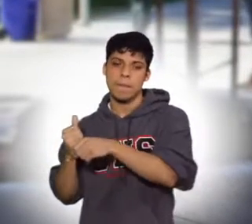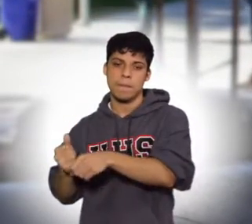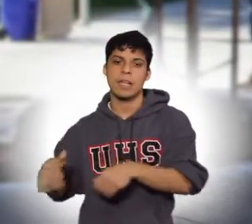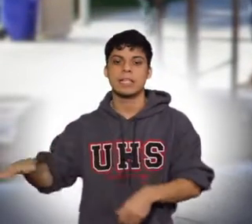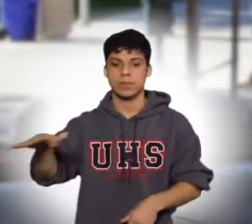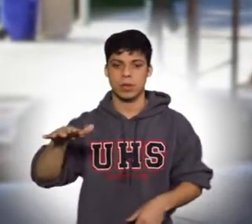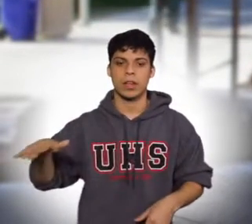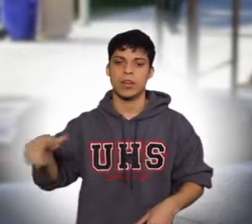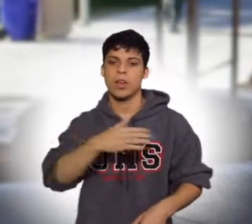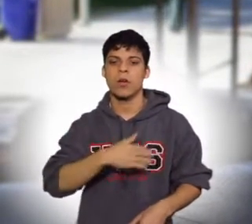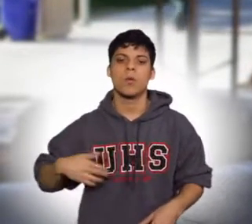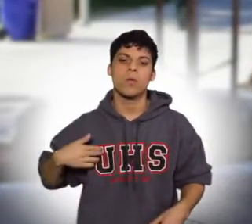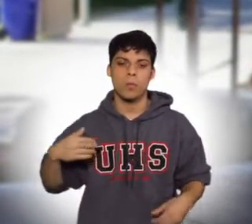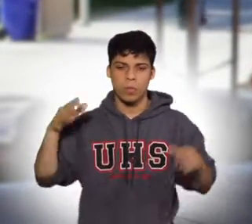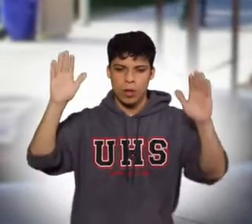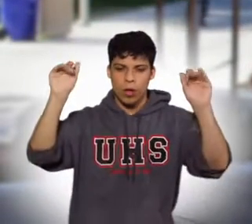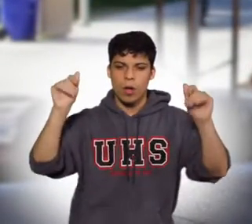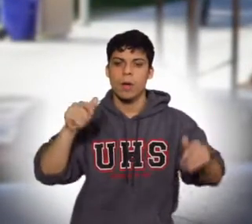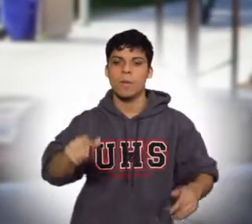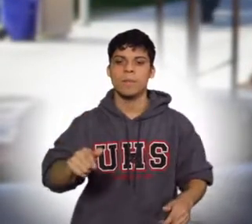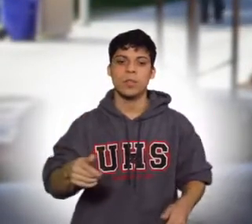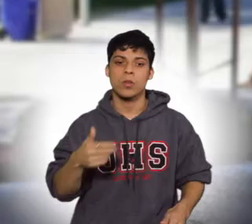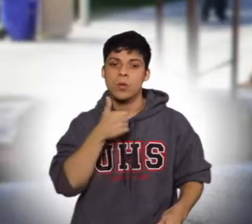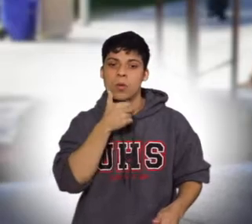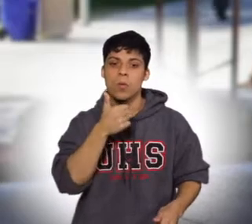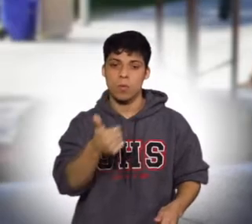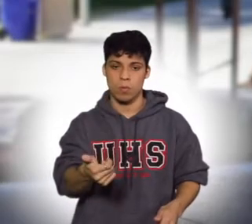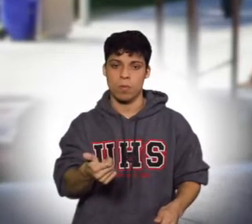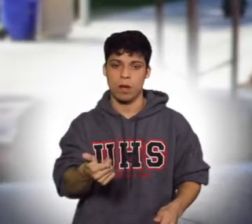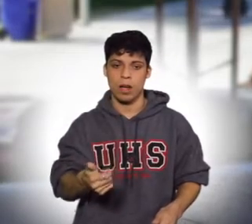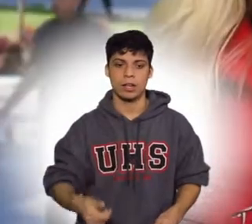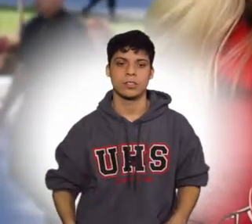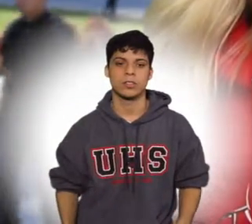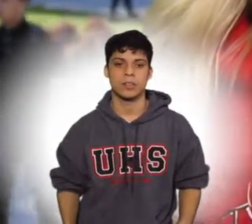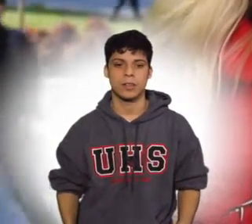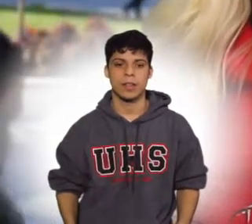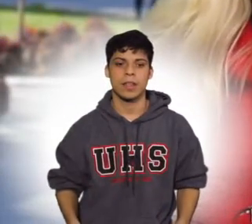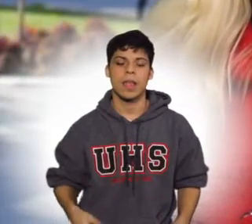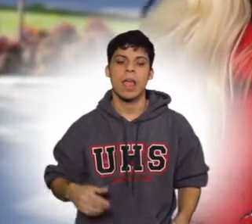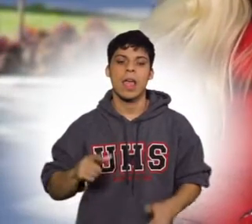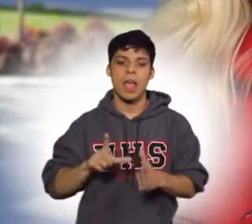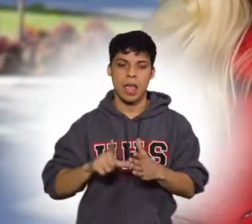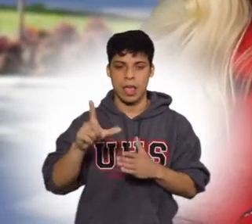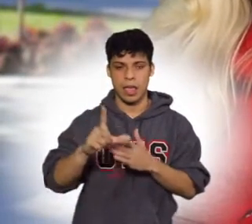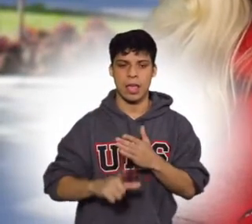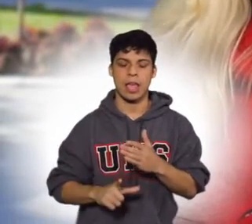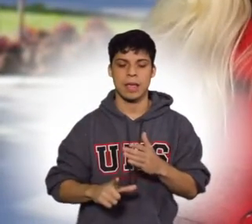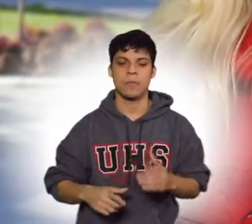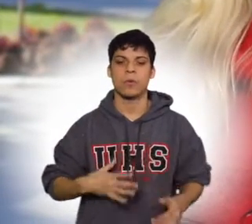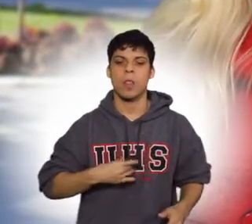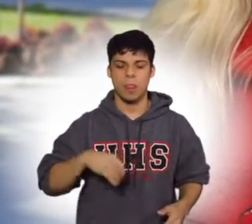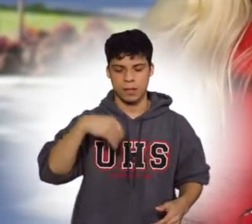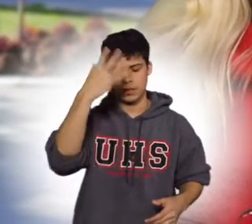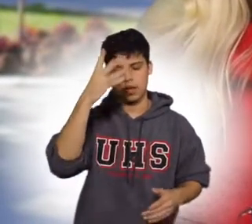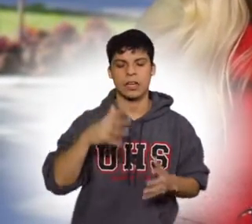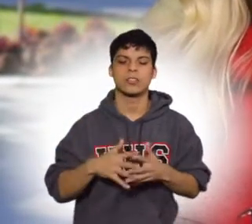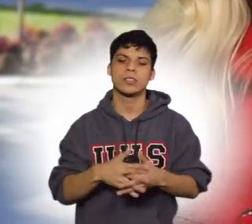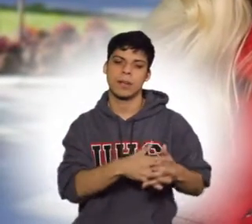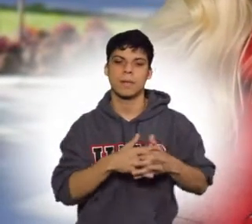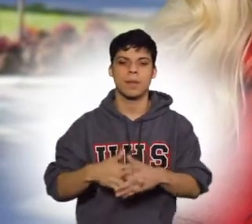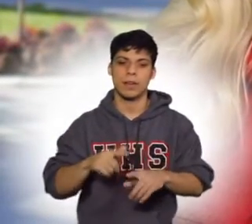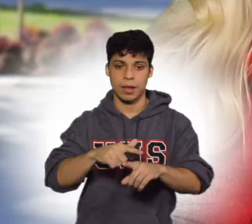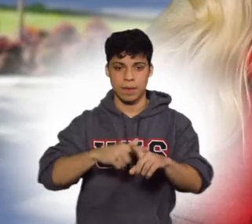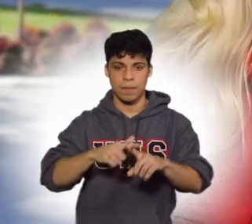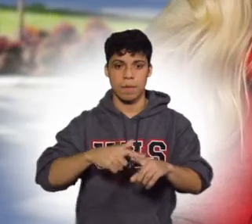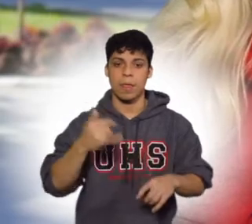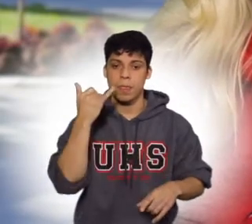Volk Park. We hope you'll stop by to show your Rams support on Friday. April is Asian American Month. And if you're